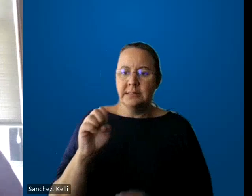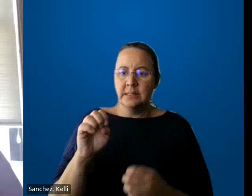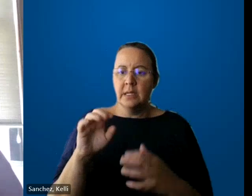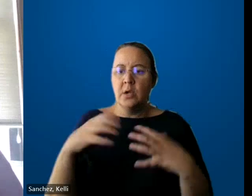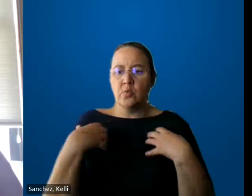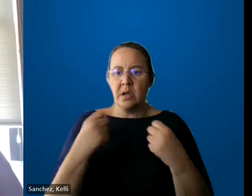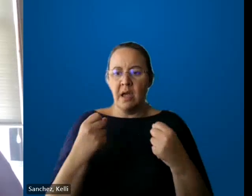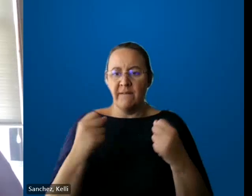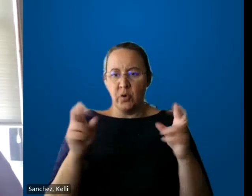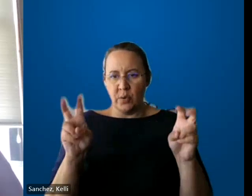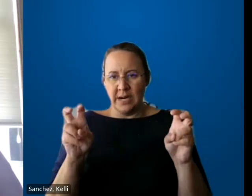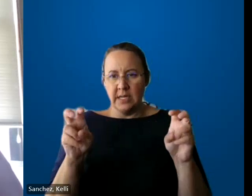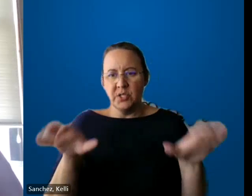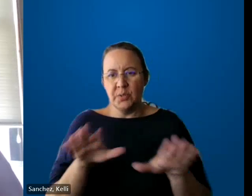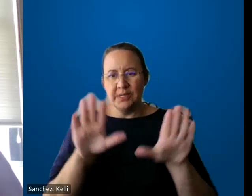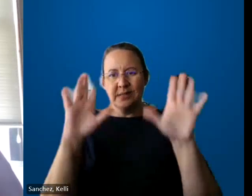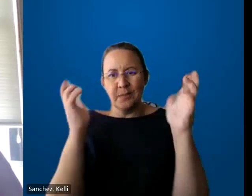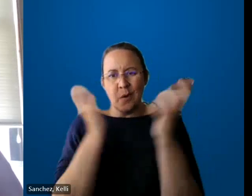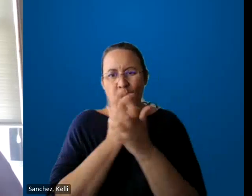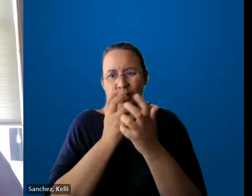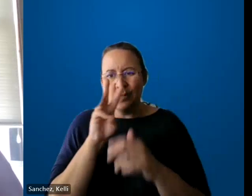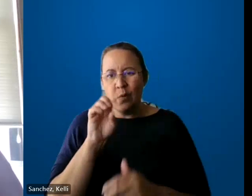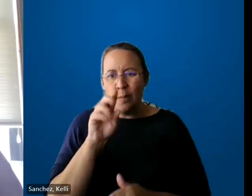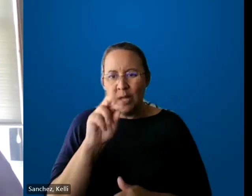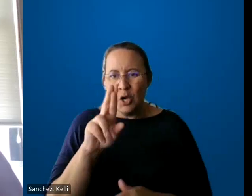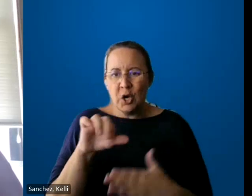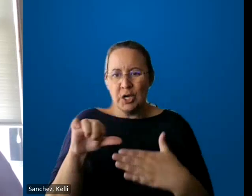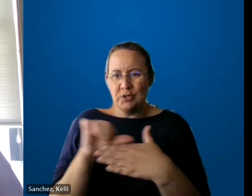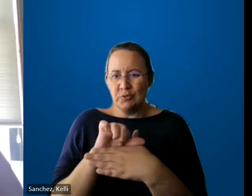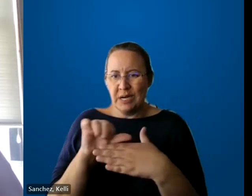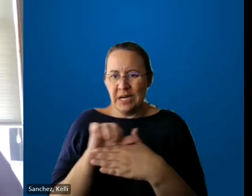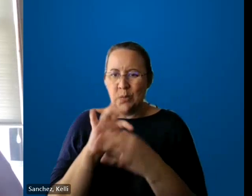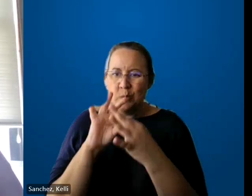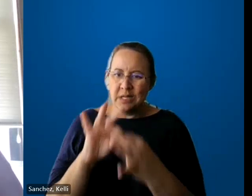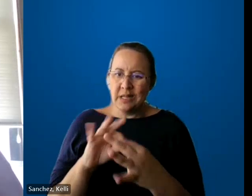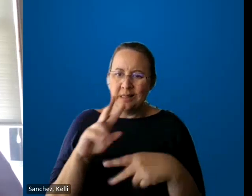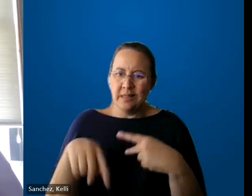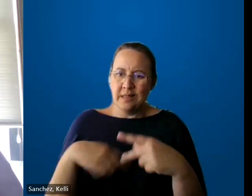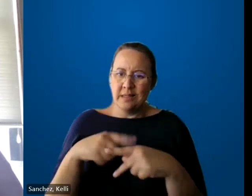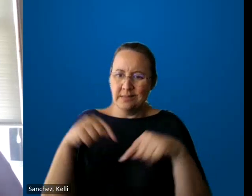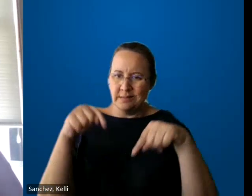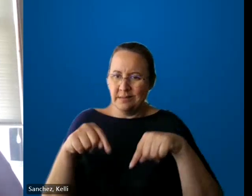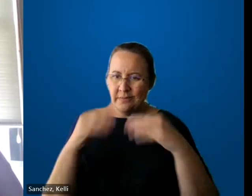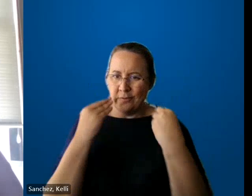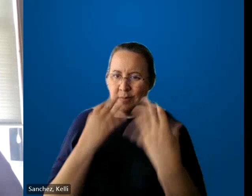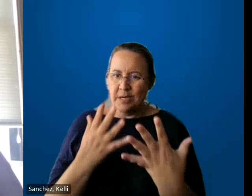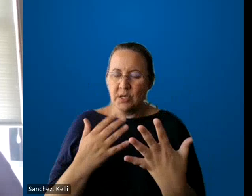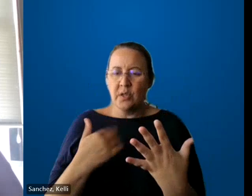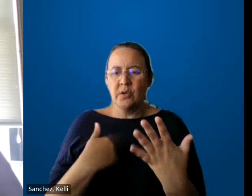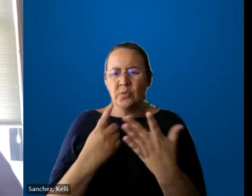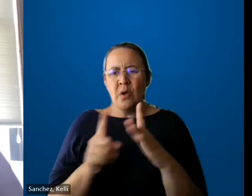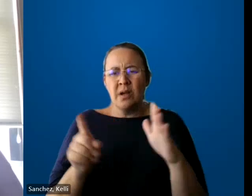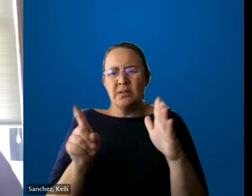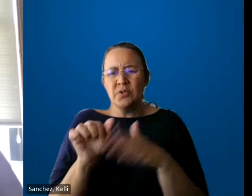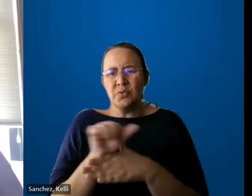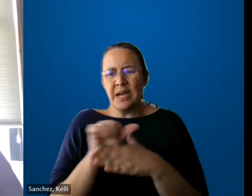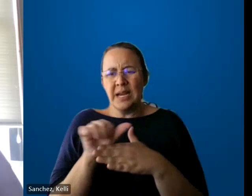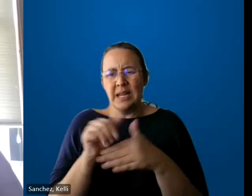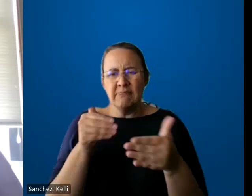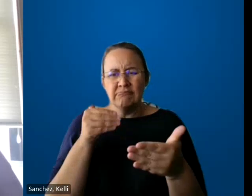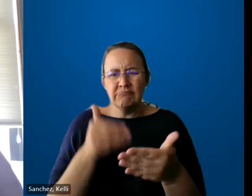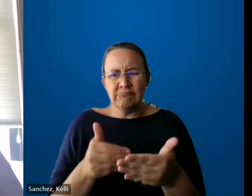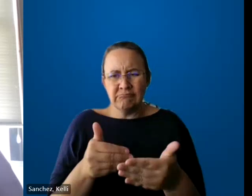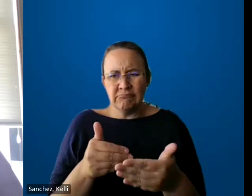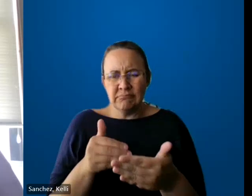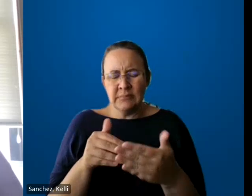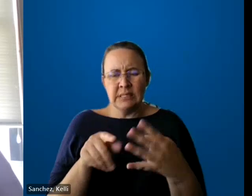doing some really awesome webinars and trainings regarding this topic. I know they have one coming up, I think actually at the